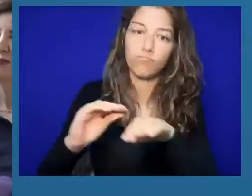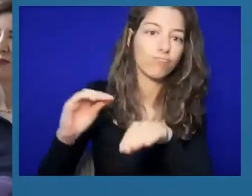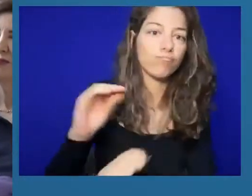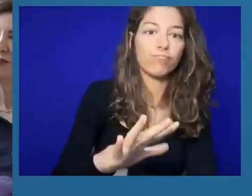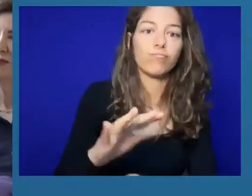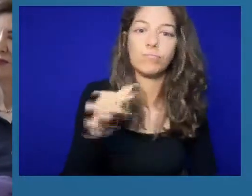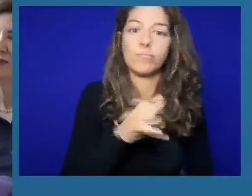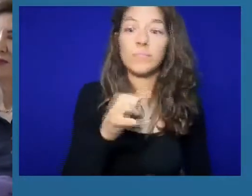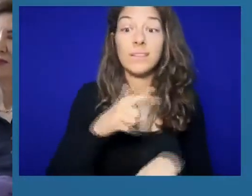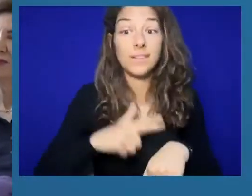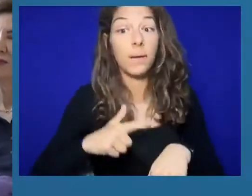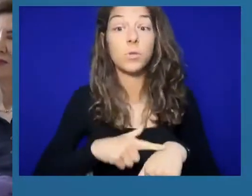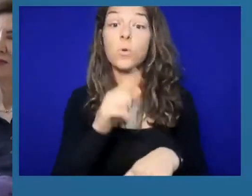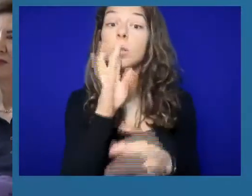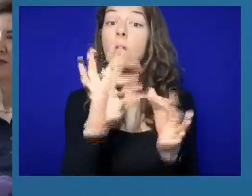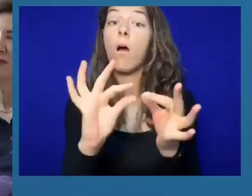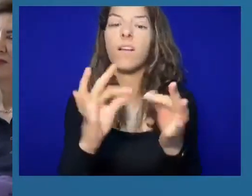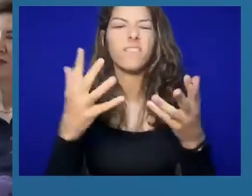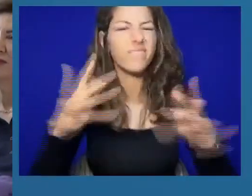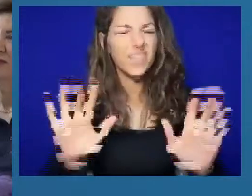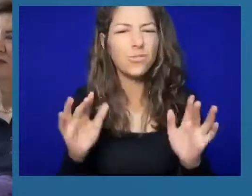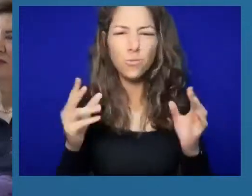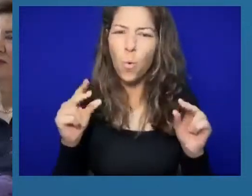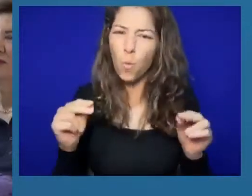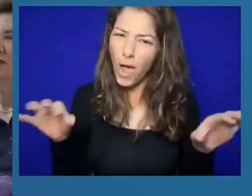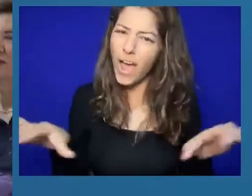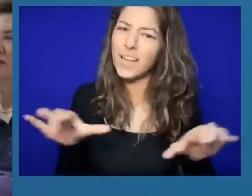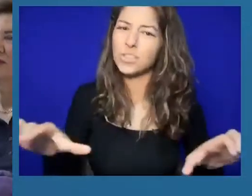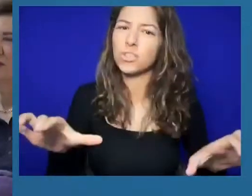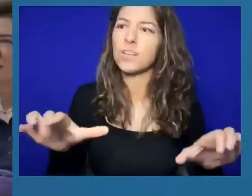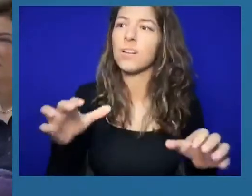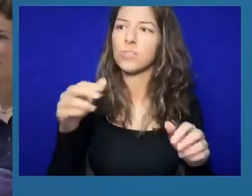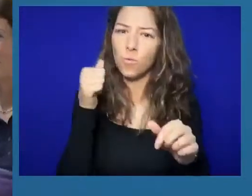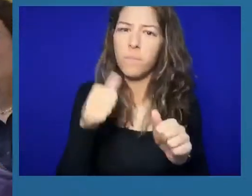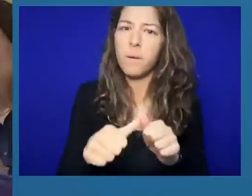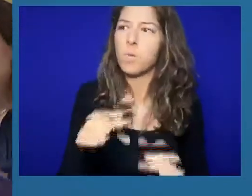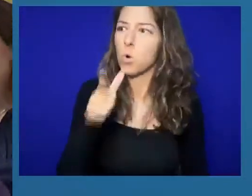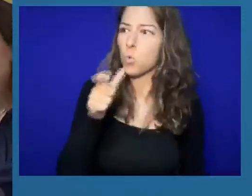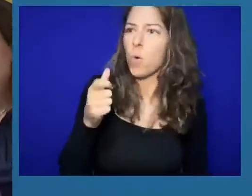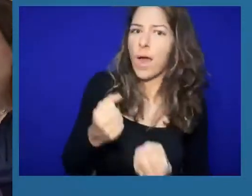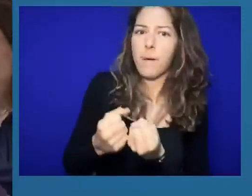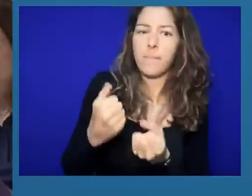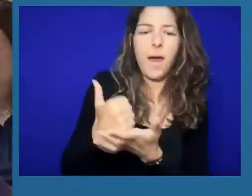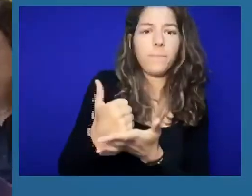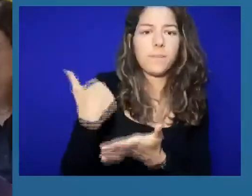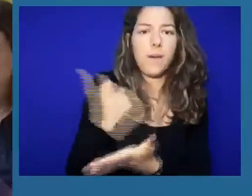the walk, to knock on those doors, let's not forget who put us there. Thank you so much. God bless you.